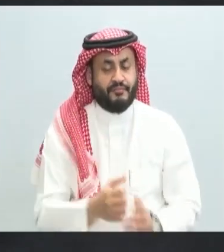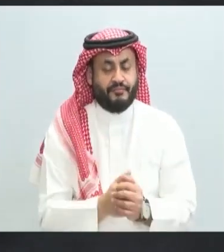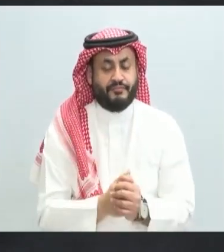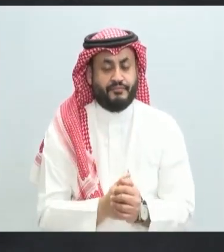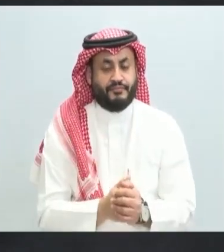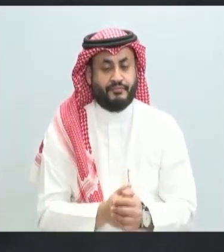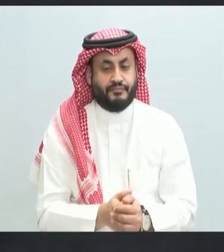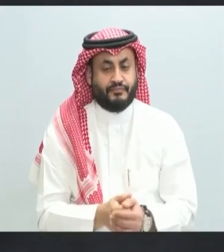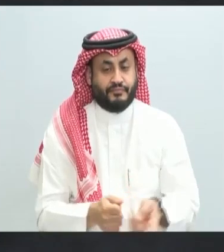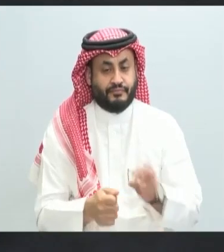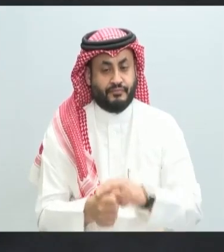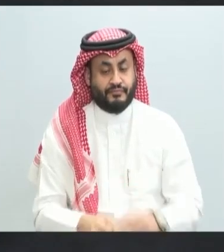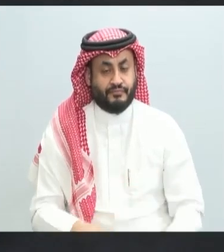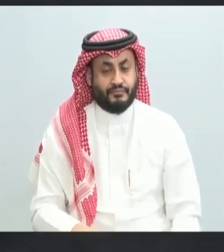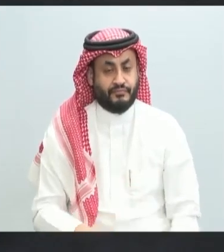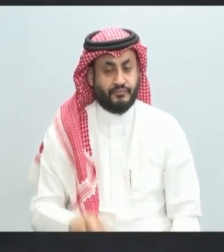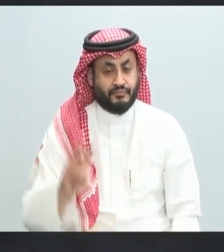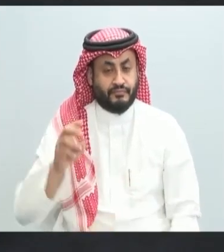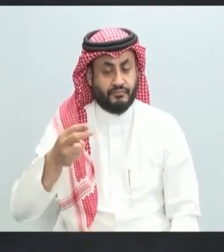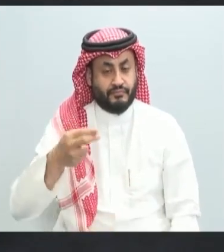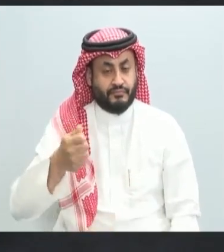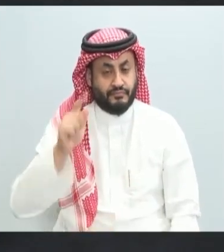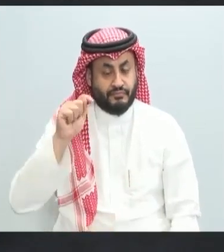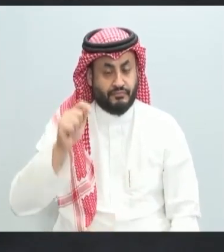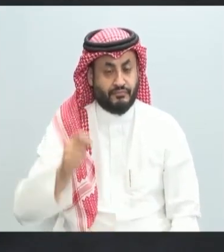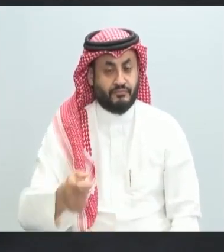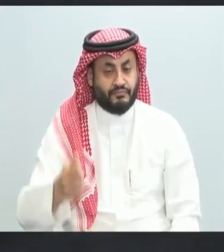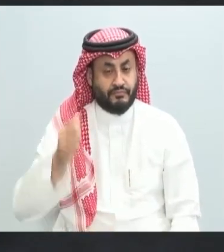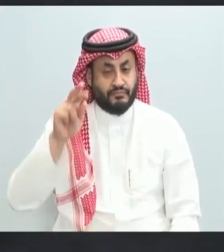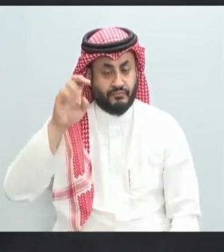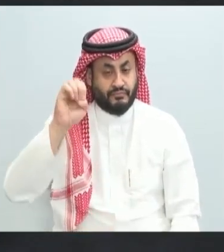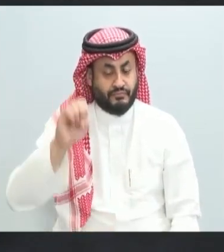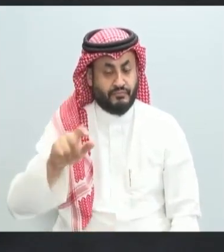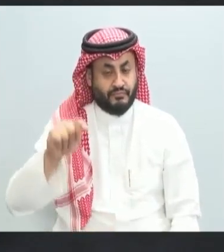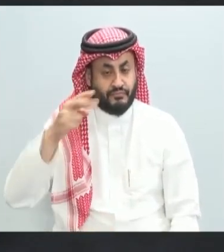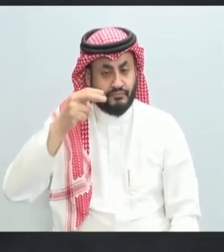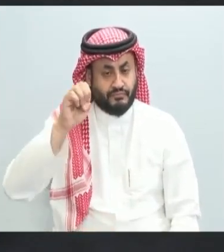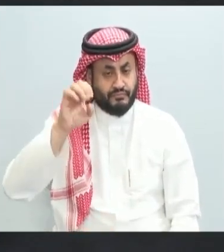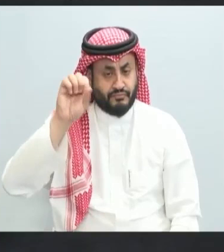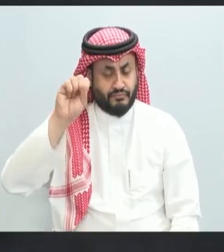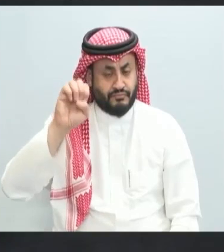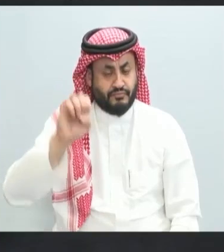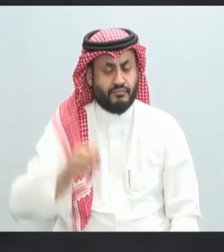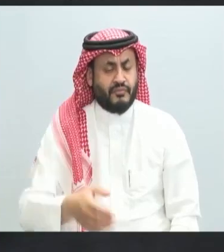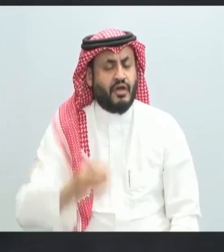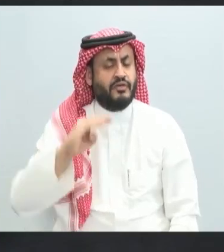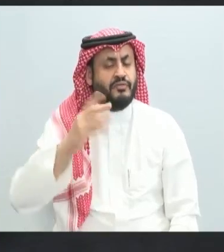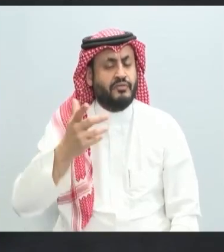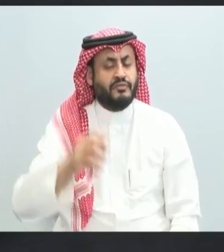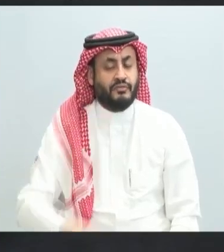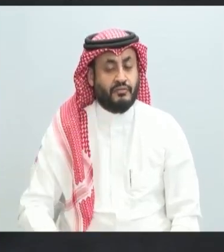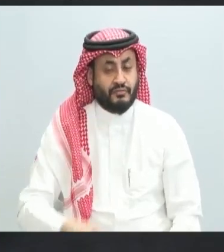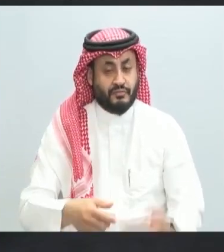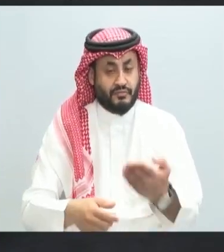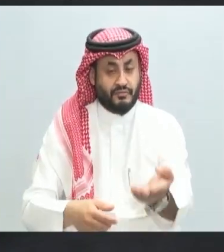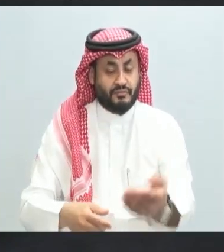They are screens. So we usually use or answer with they are when we